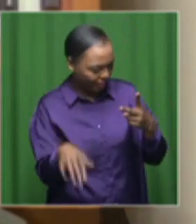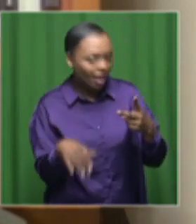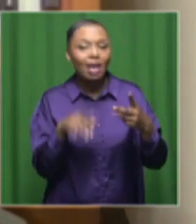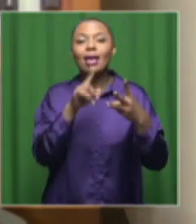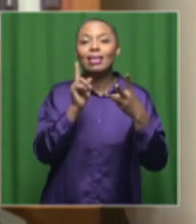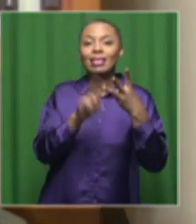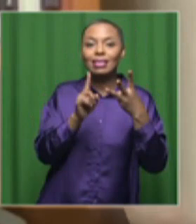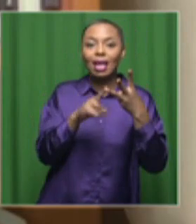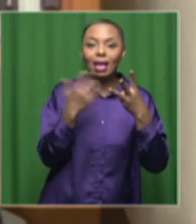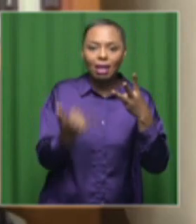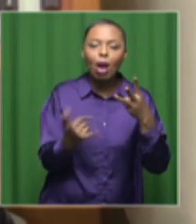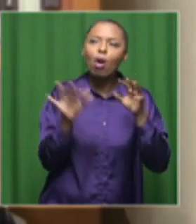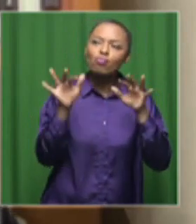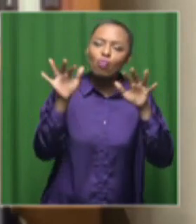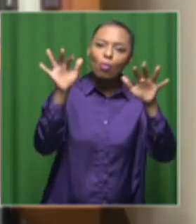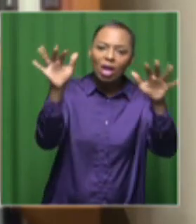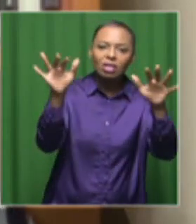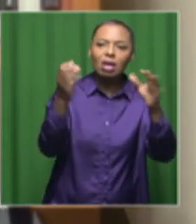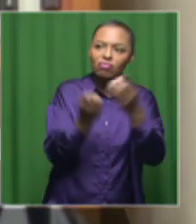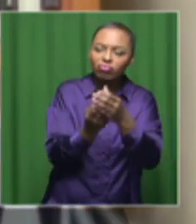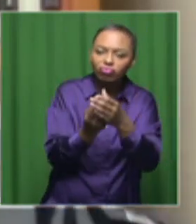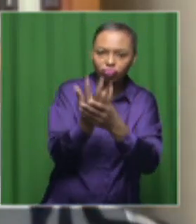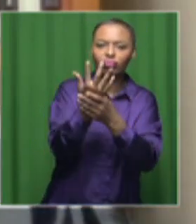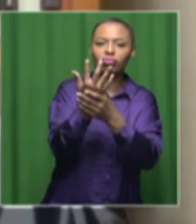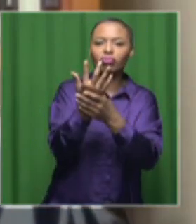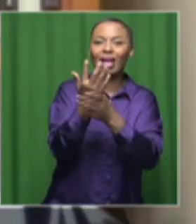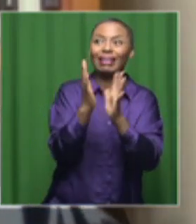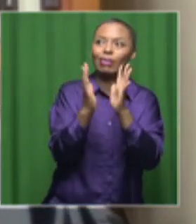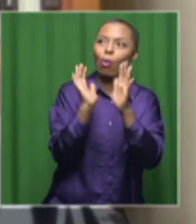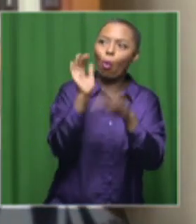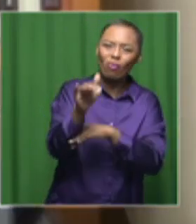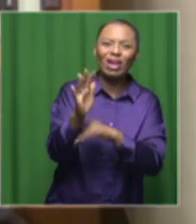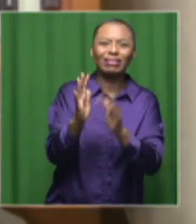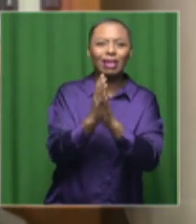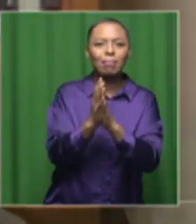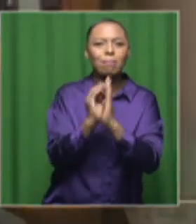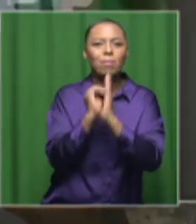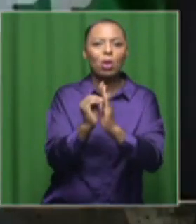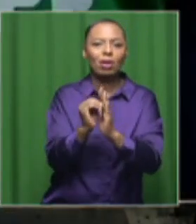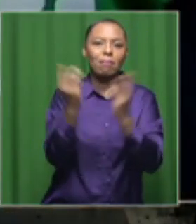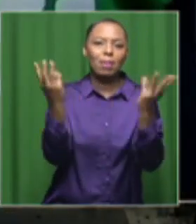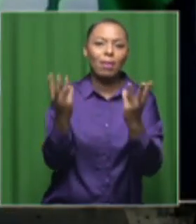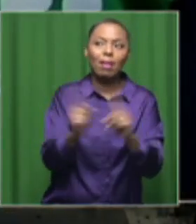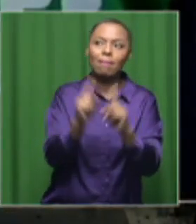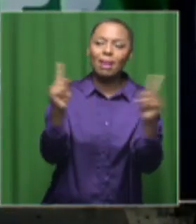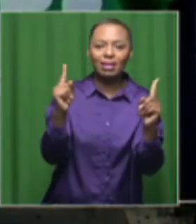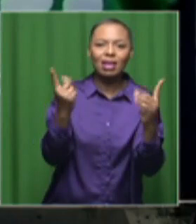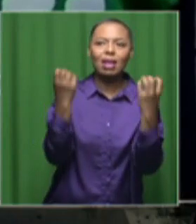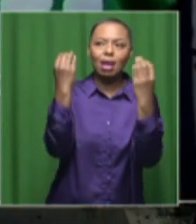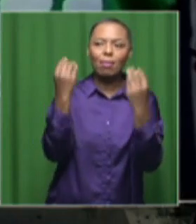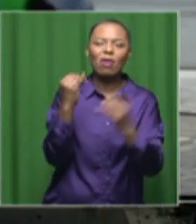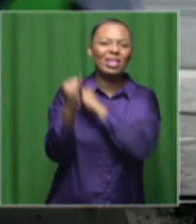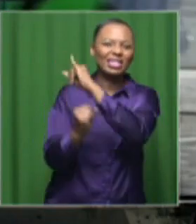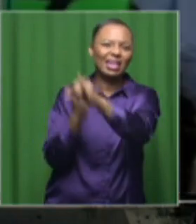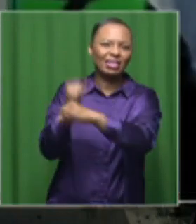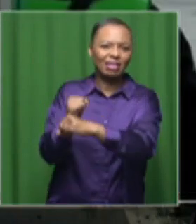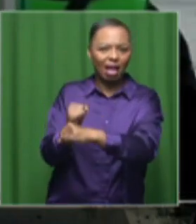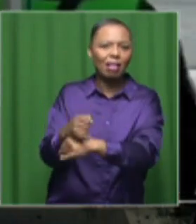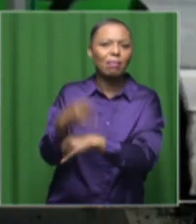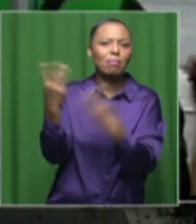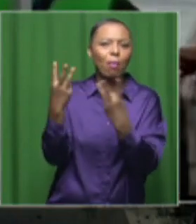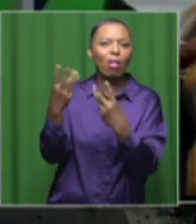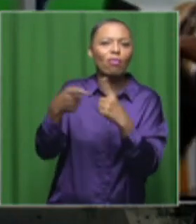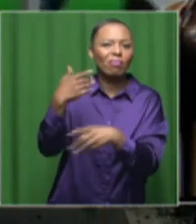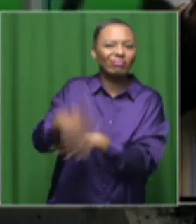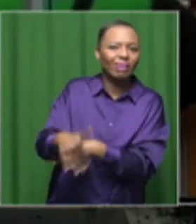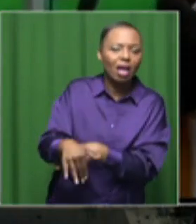that the population has increased by just over 10 million people, but the number of international migrants, according to this survey, has